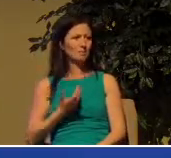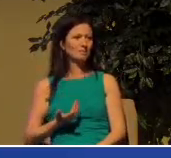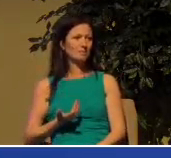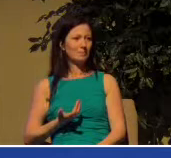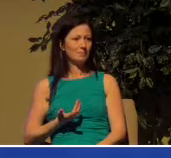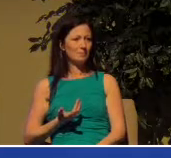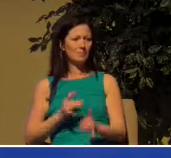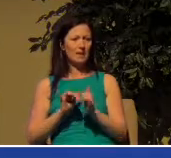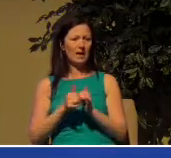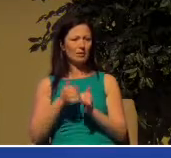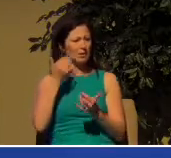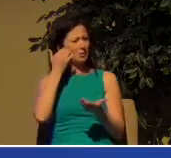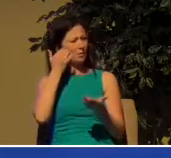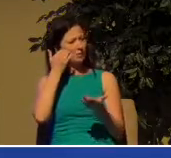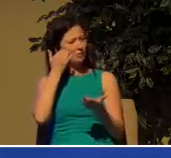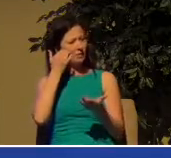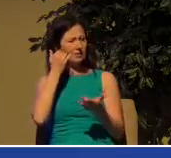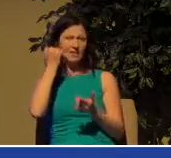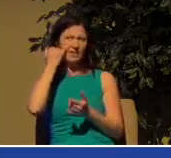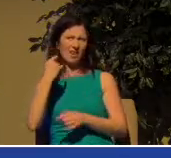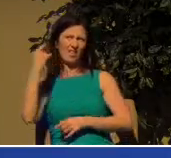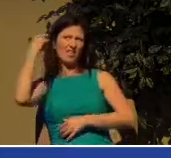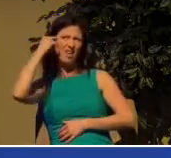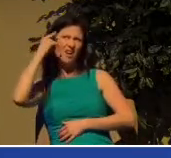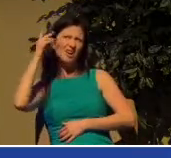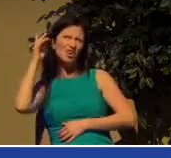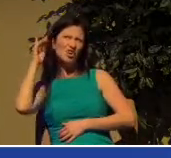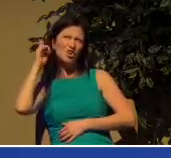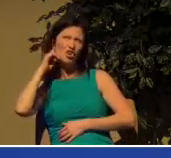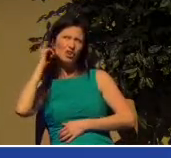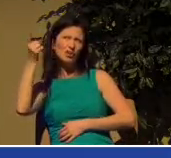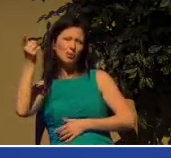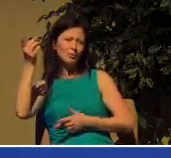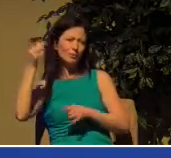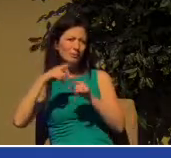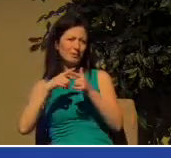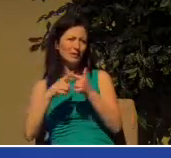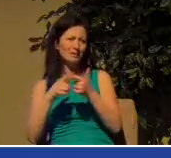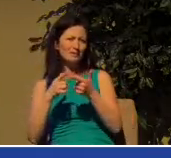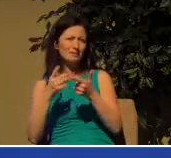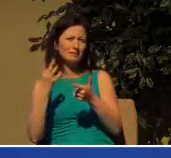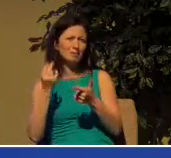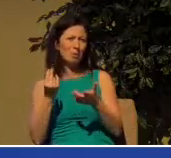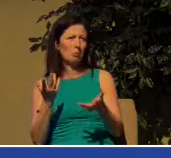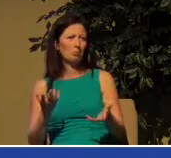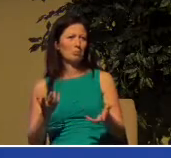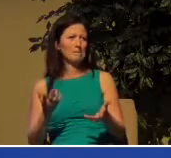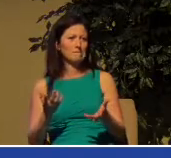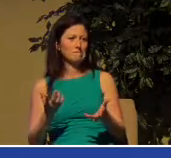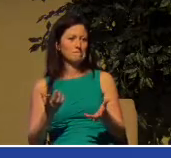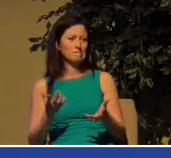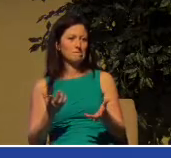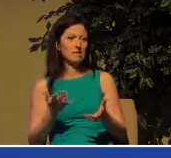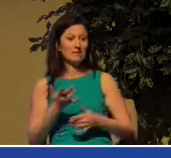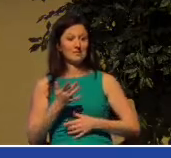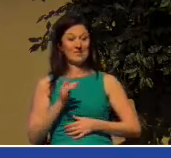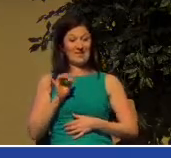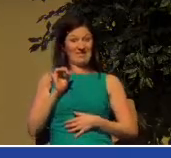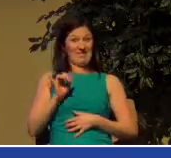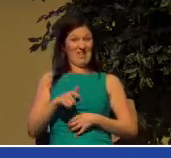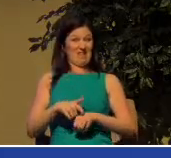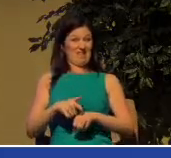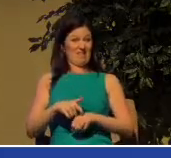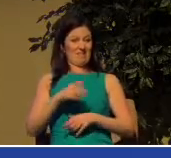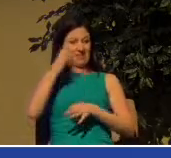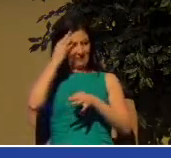know when I'm hearing from you when it's just me? See, that's the place where faith dies, and